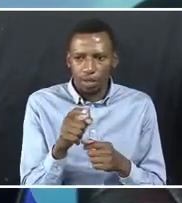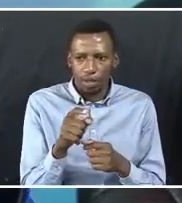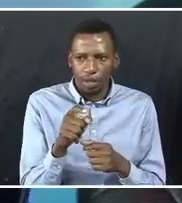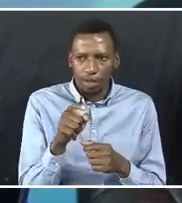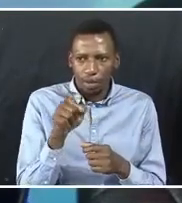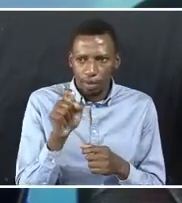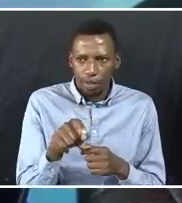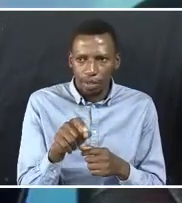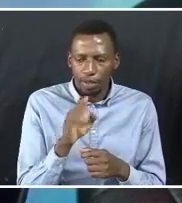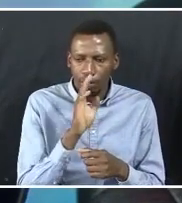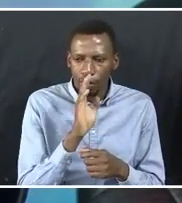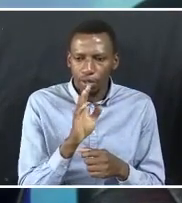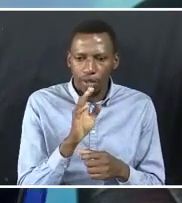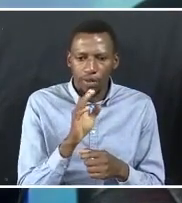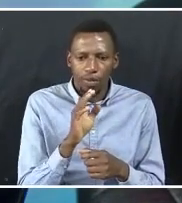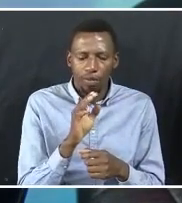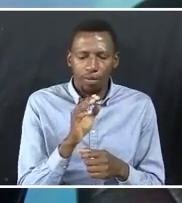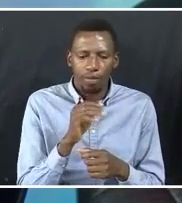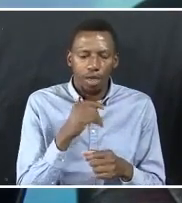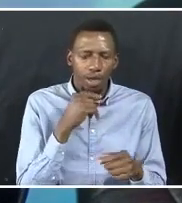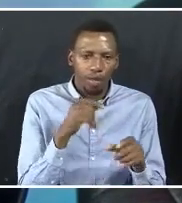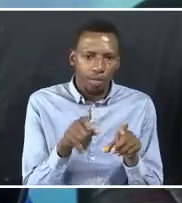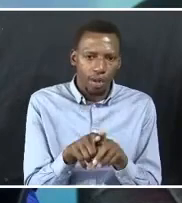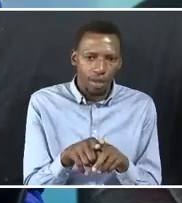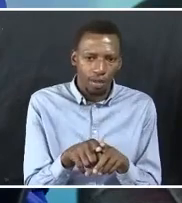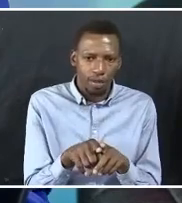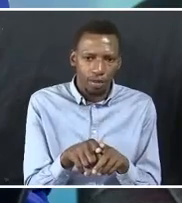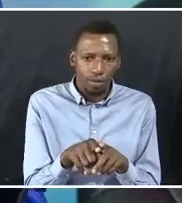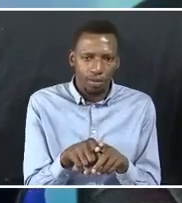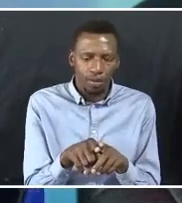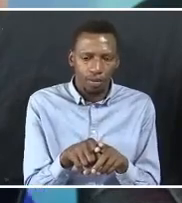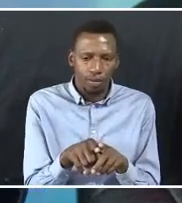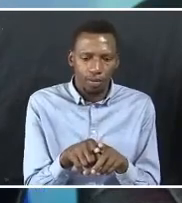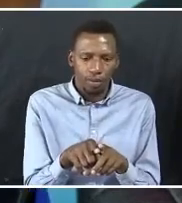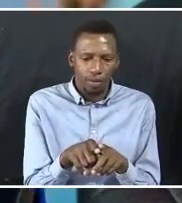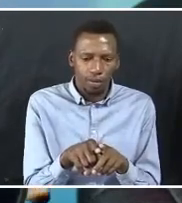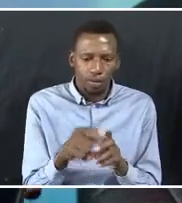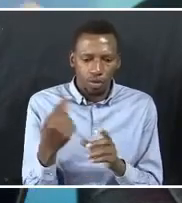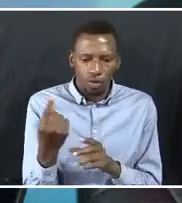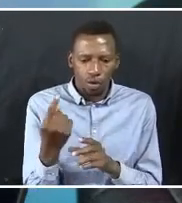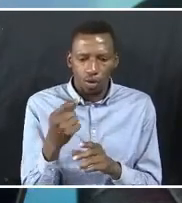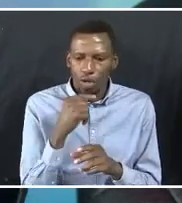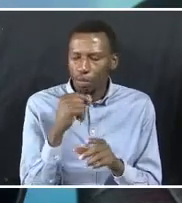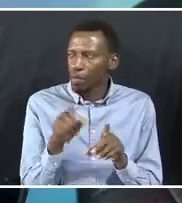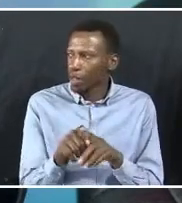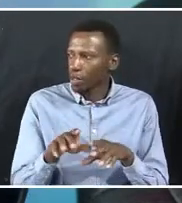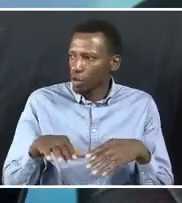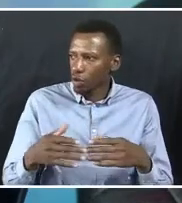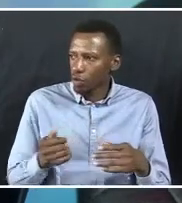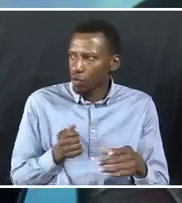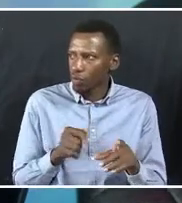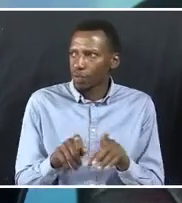sibling. We only had two others. So it's only the brother or the sister.